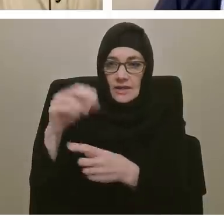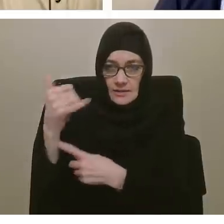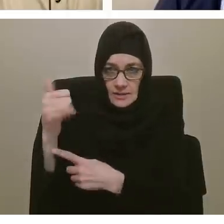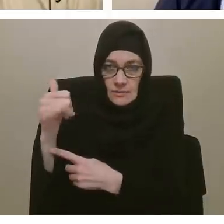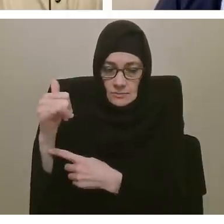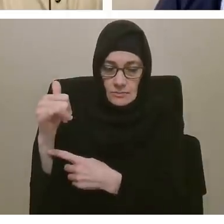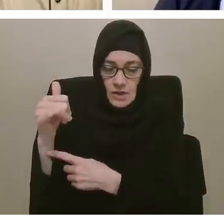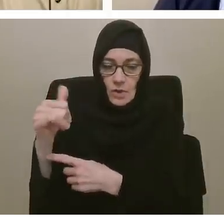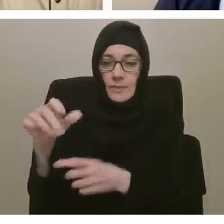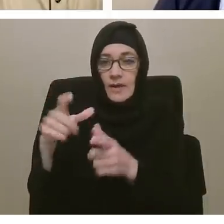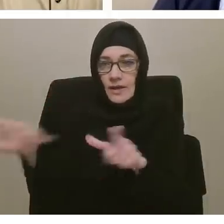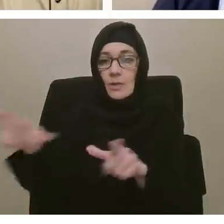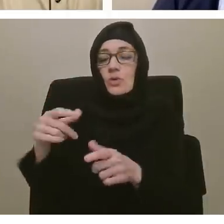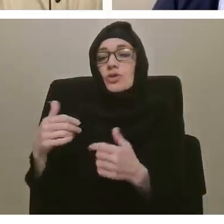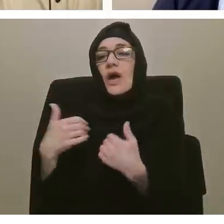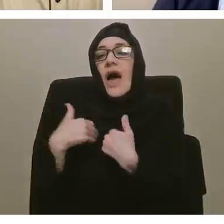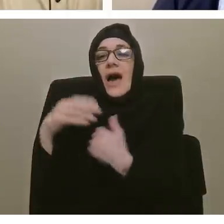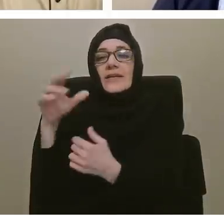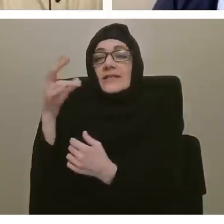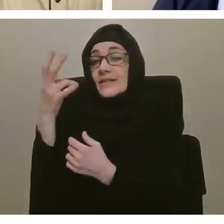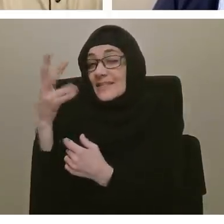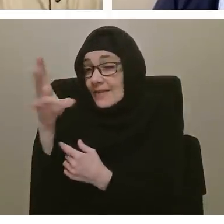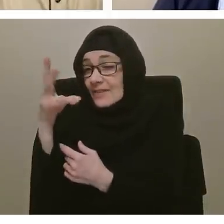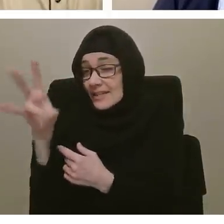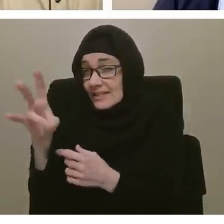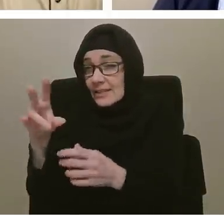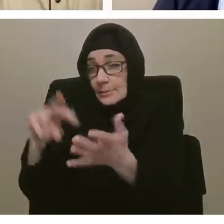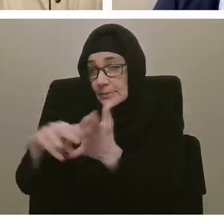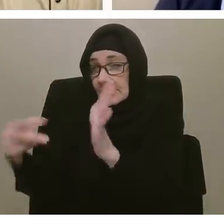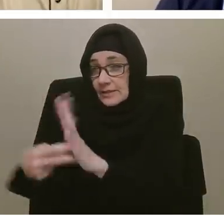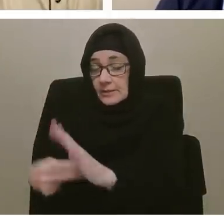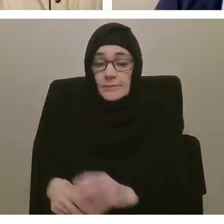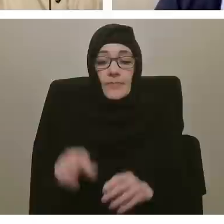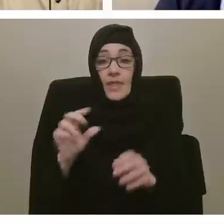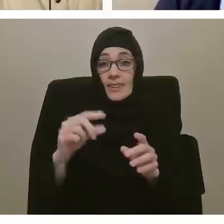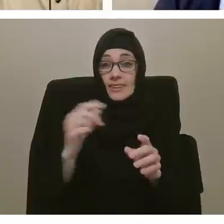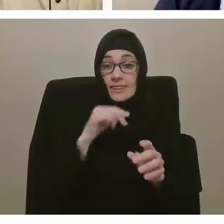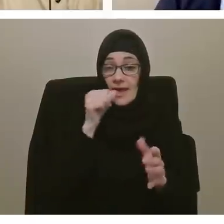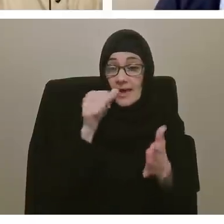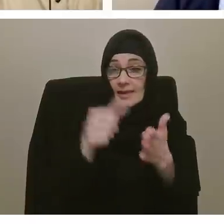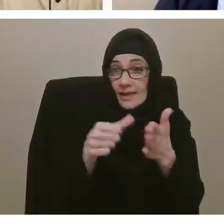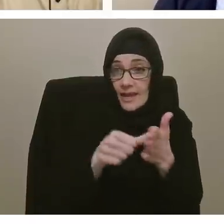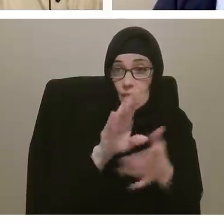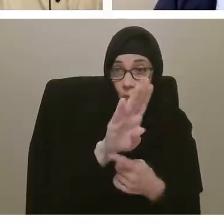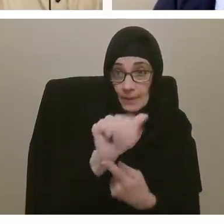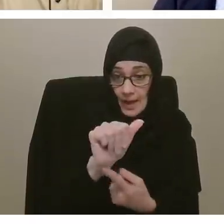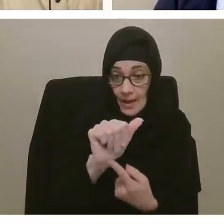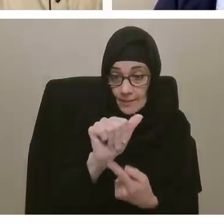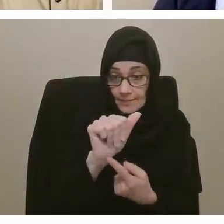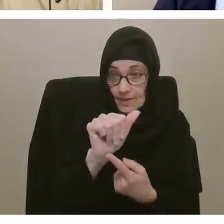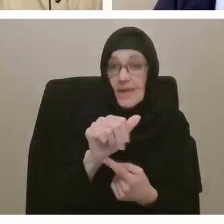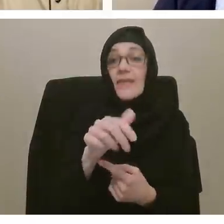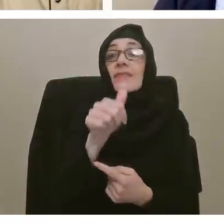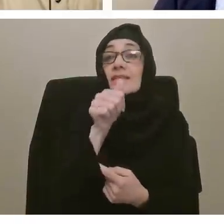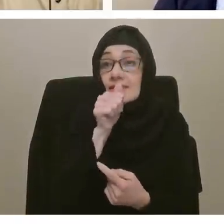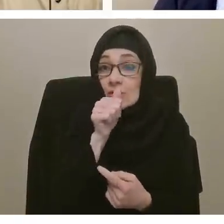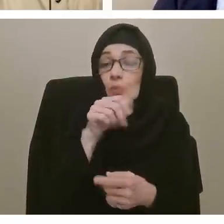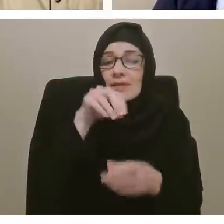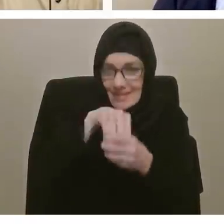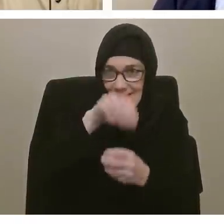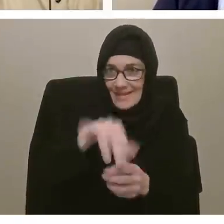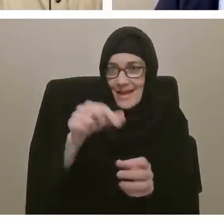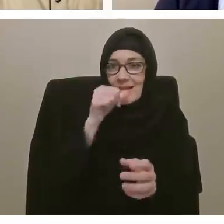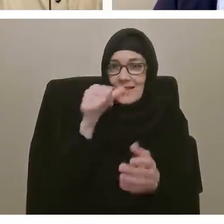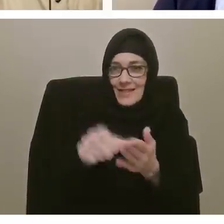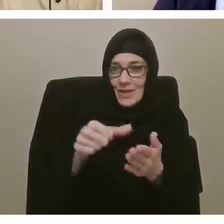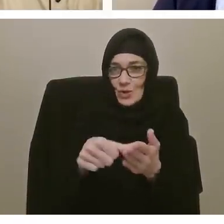17 meanings. And so the letter ba, asirru, the secret is actually in the letter ba. You know, so you just